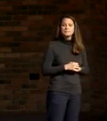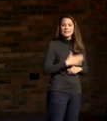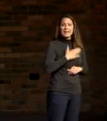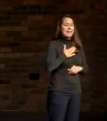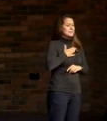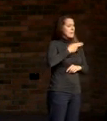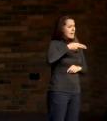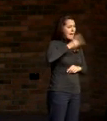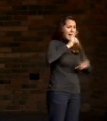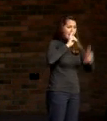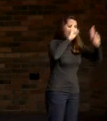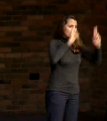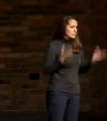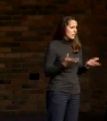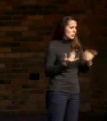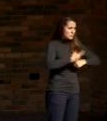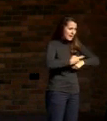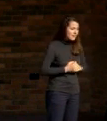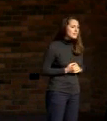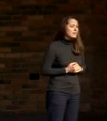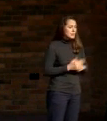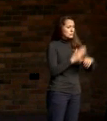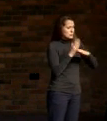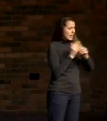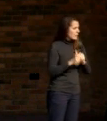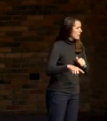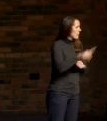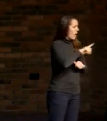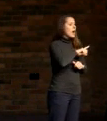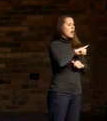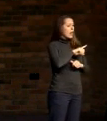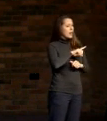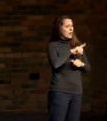high honor to be here today and to share with you